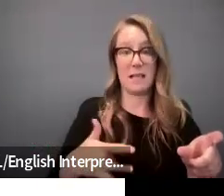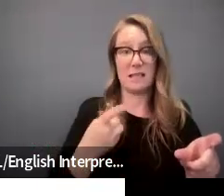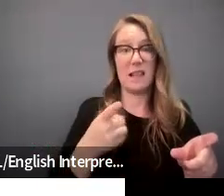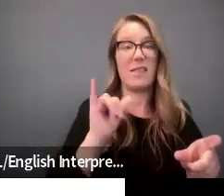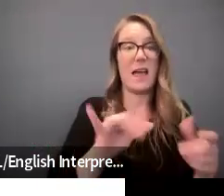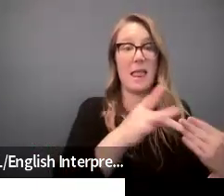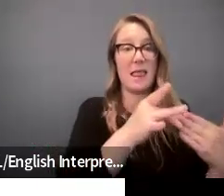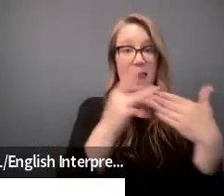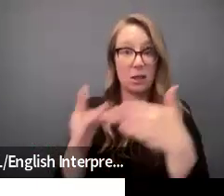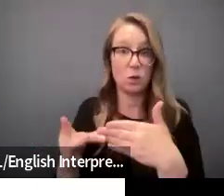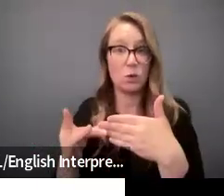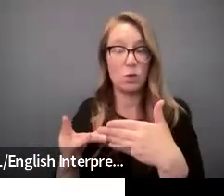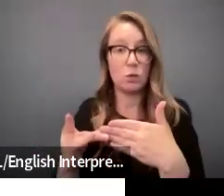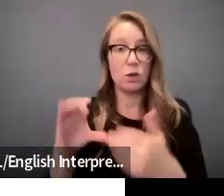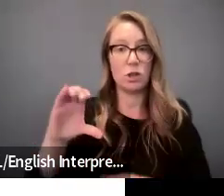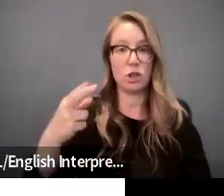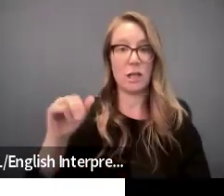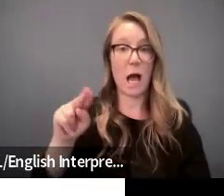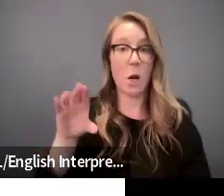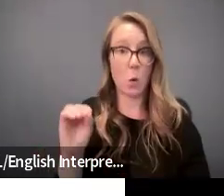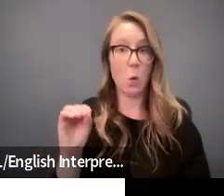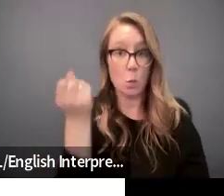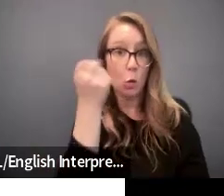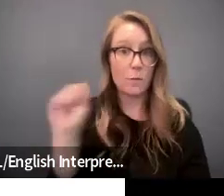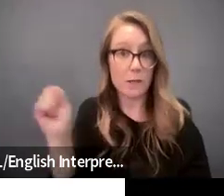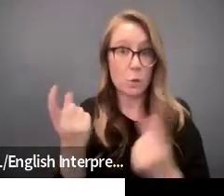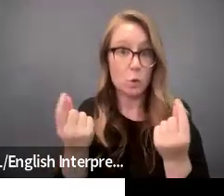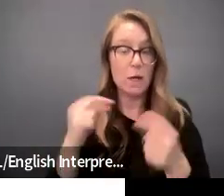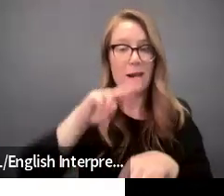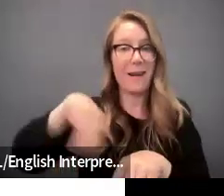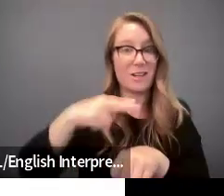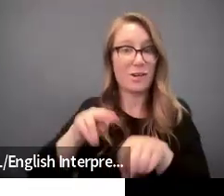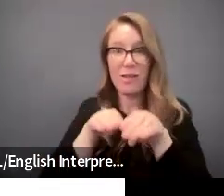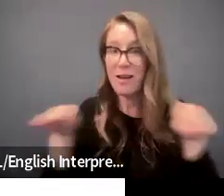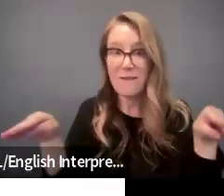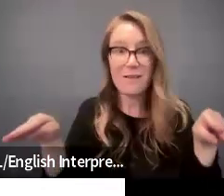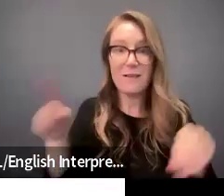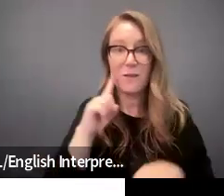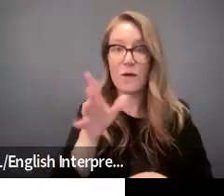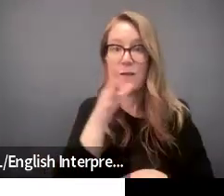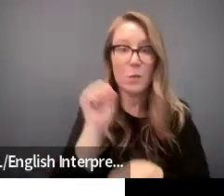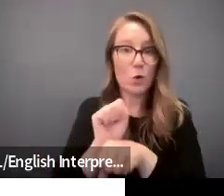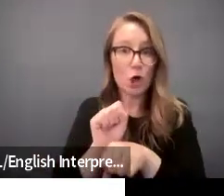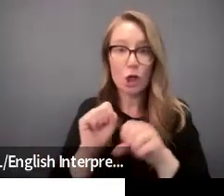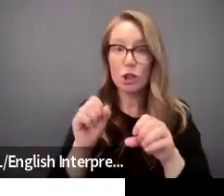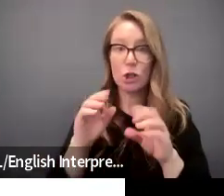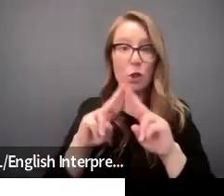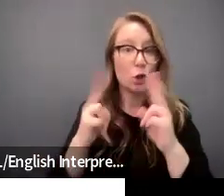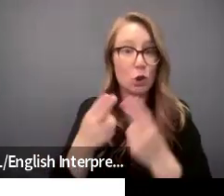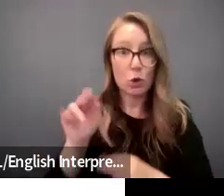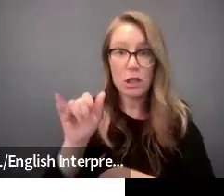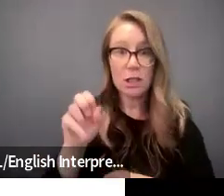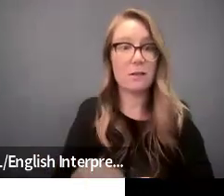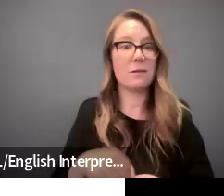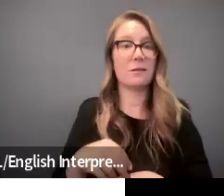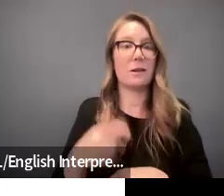led to what the Chicano movement did at the national level around the Farmworkers Union, the grape